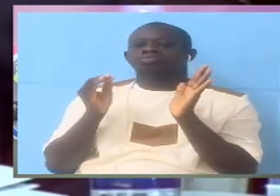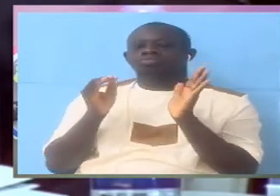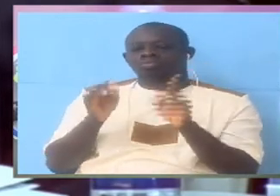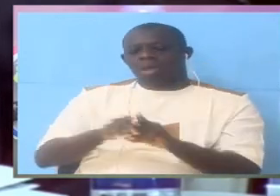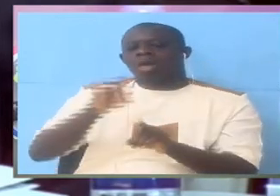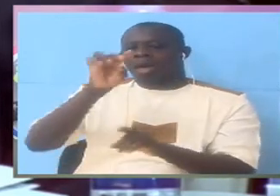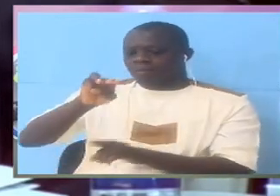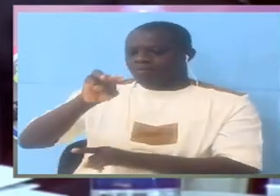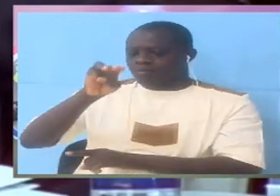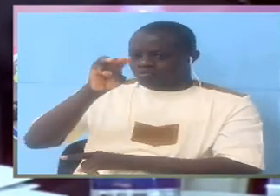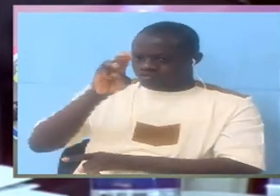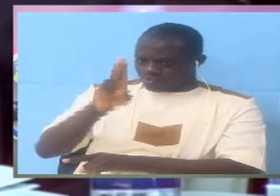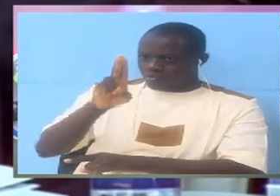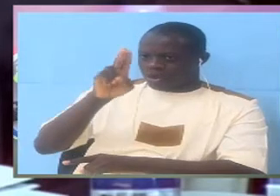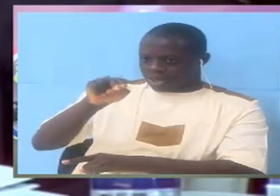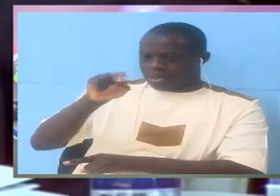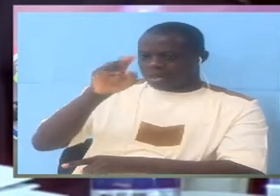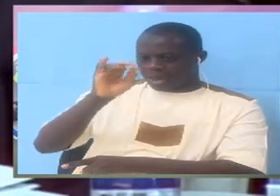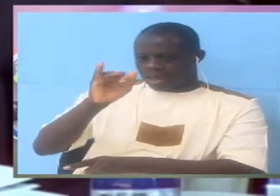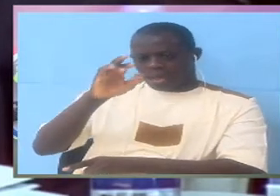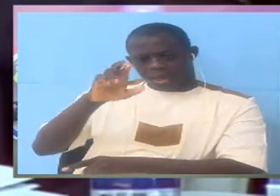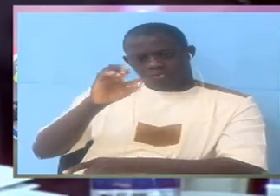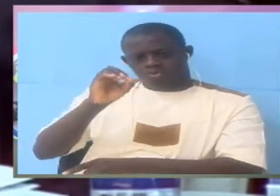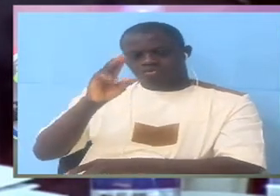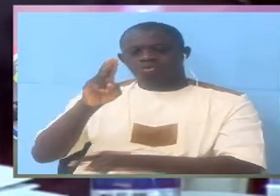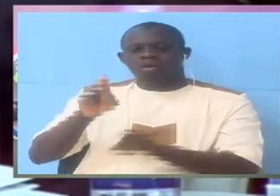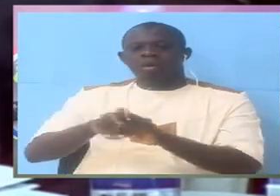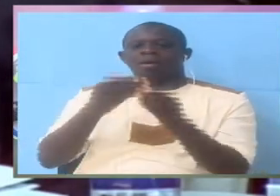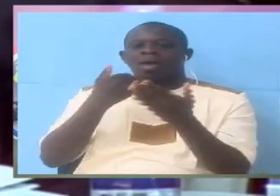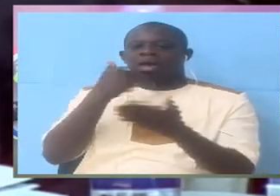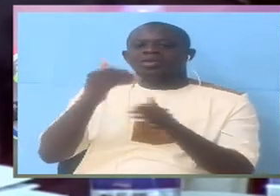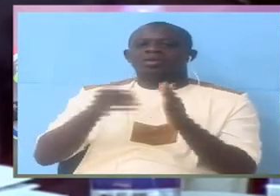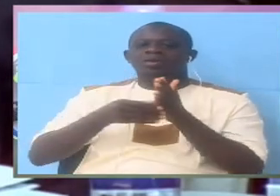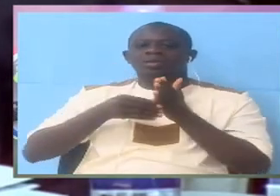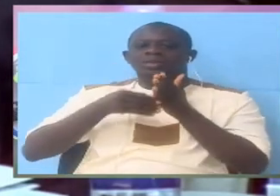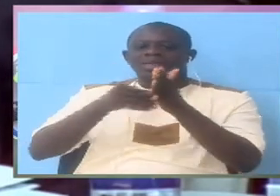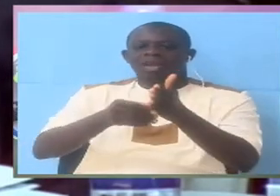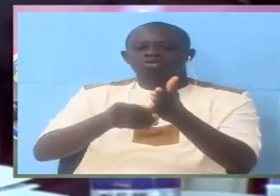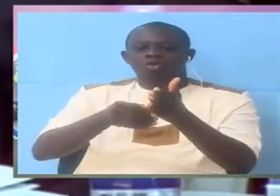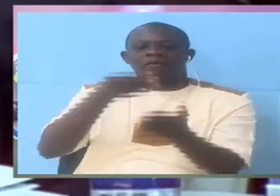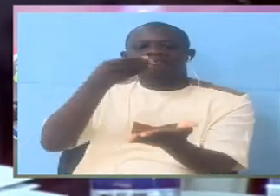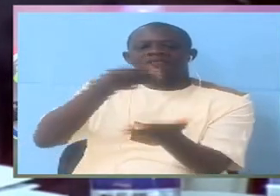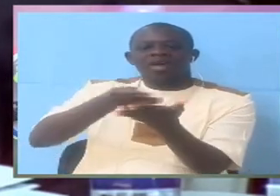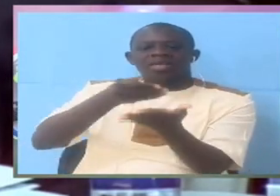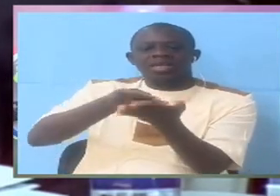Yeah. Muniru Dabo. And who was Director of Finance and Admin?